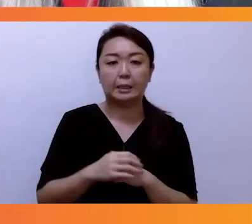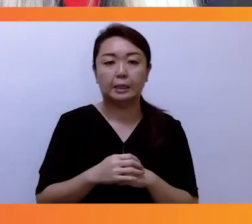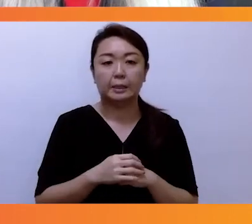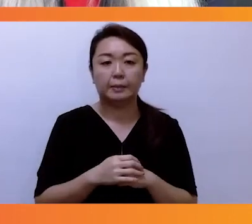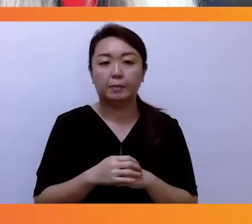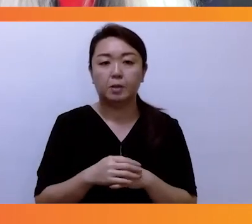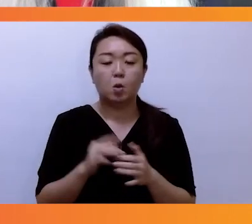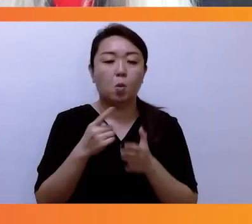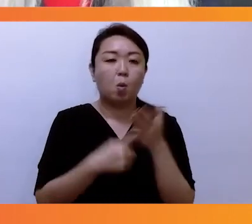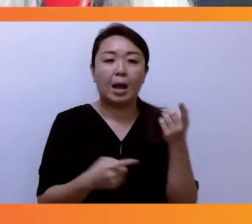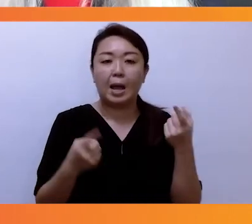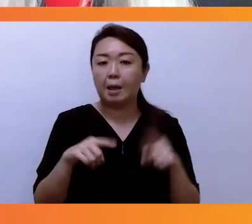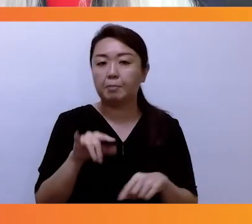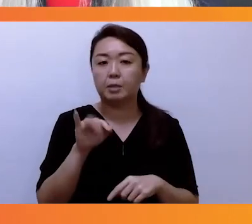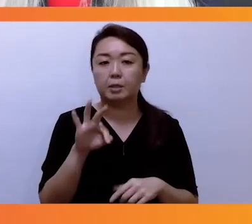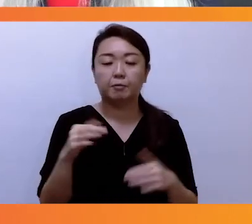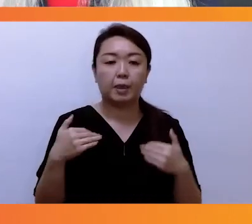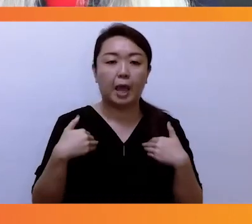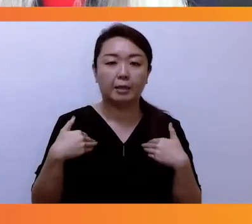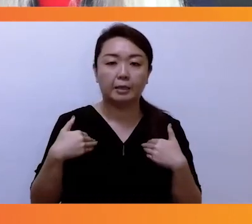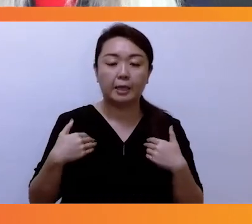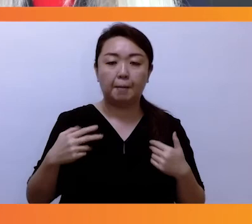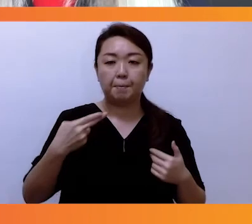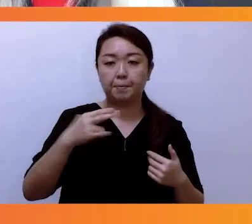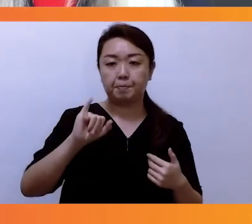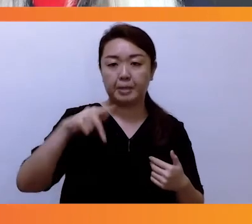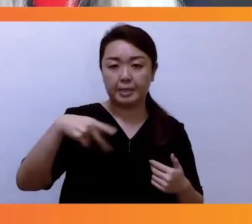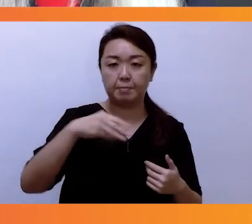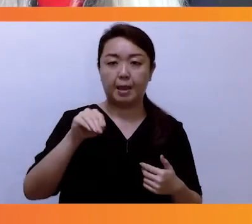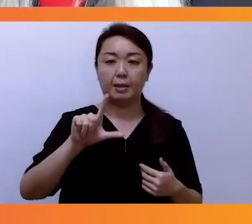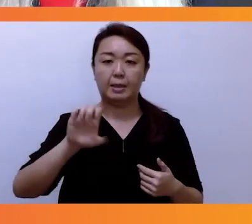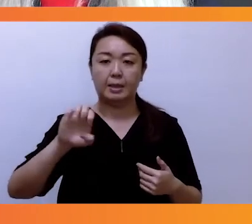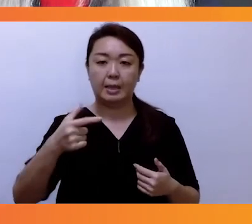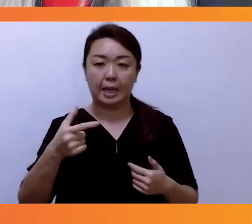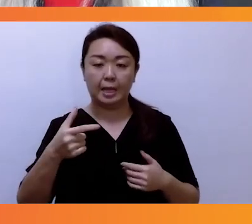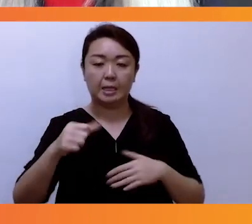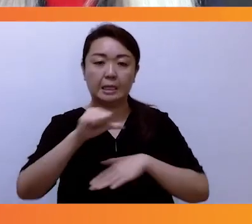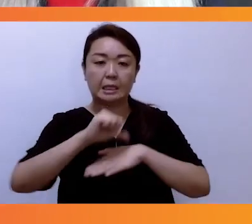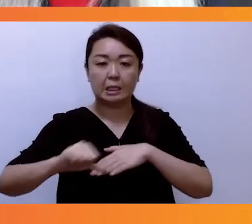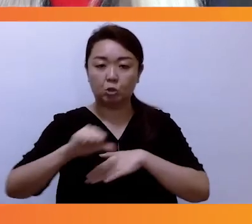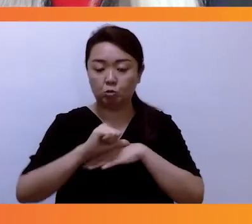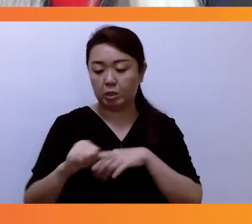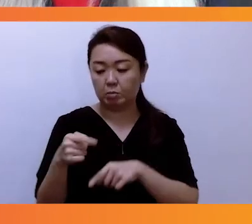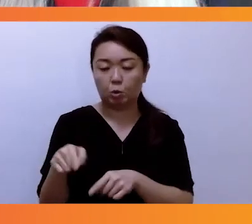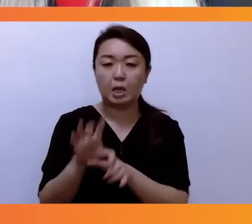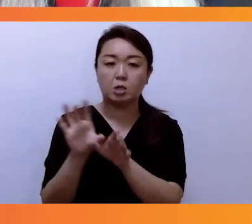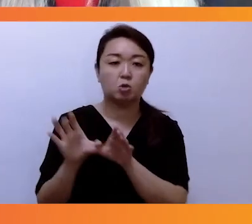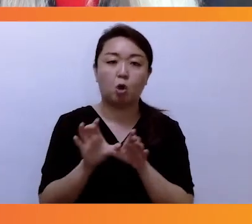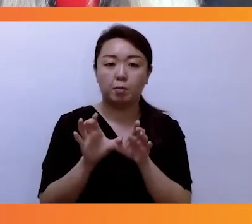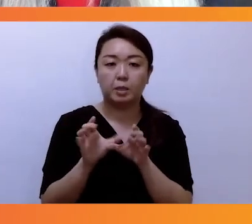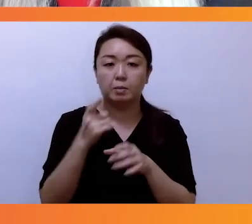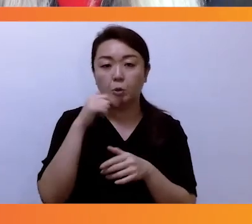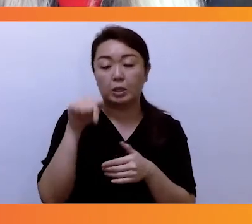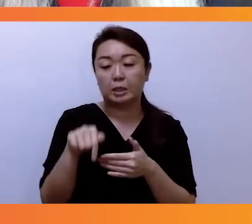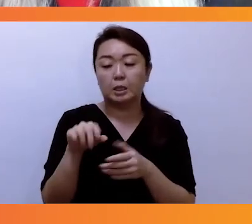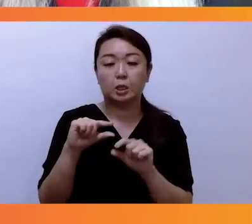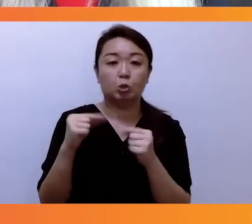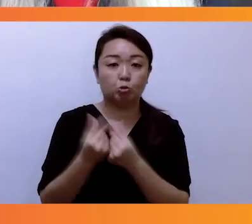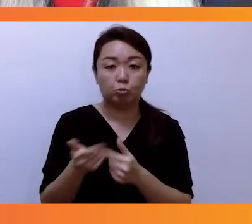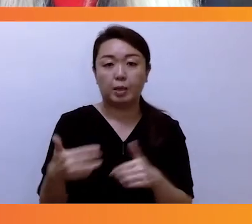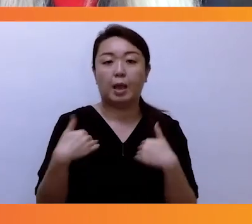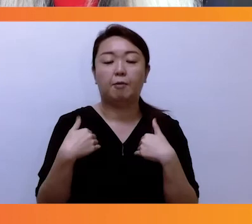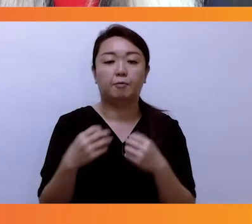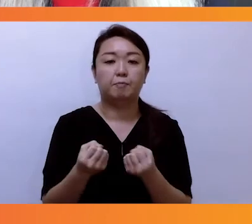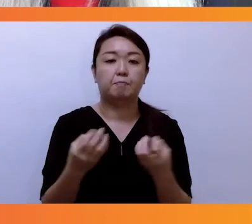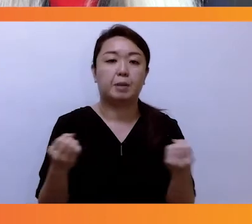athlete? What happens when they have some hip and leg surgeries, because those are very common in this group.